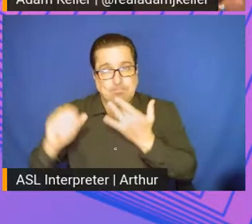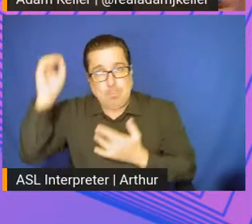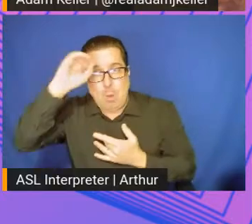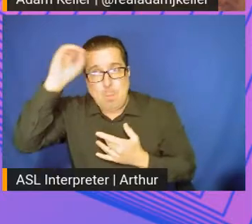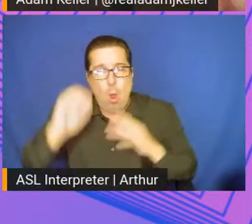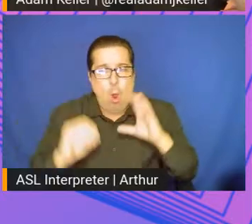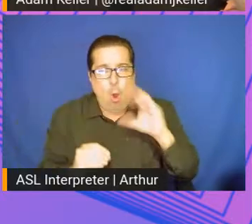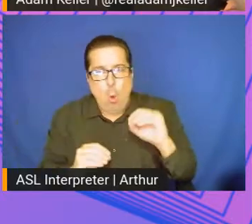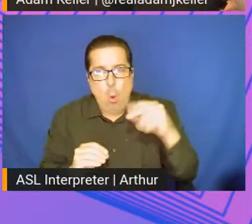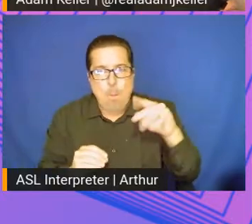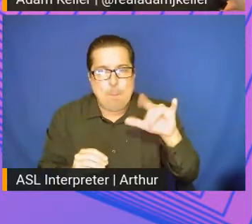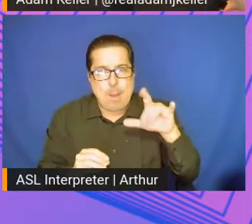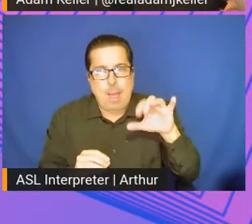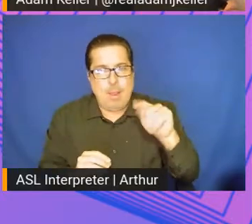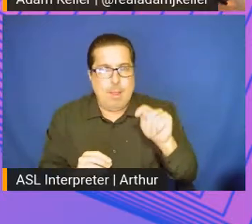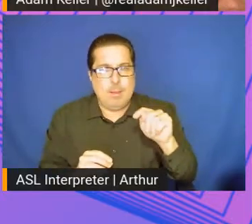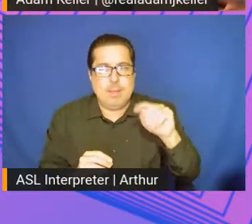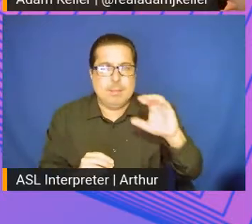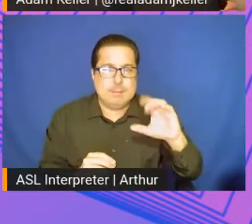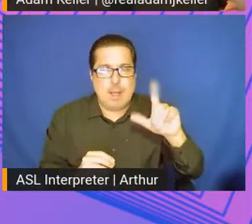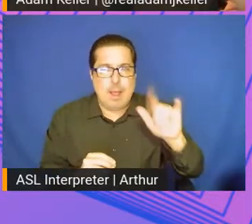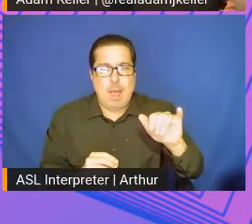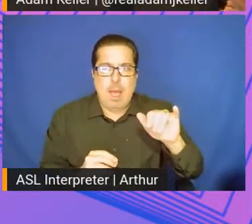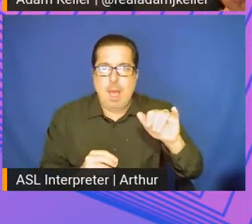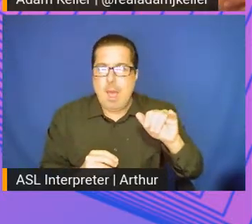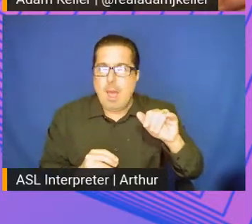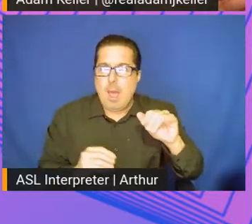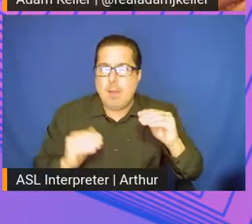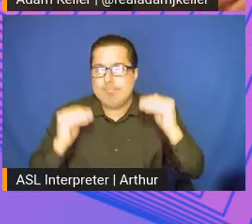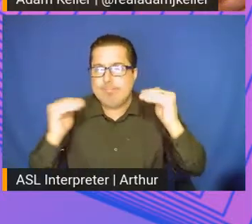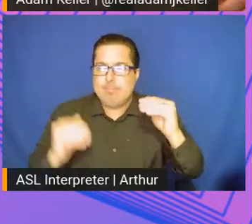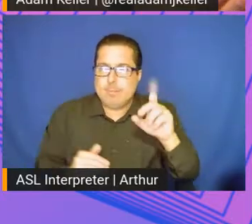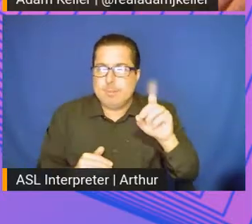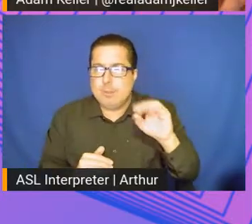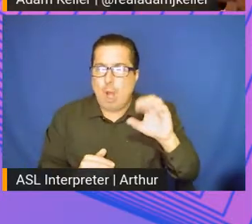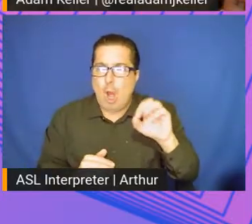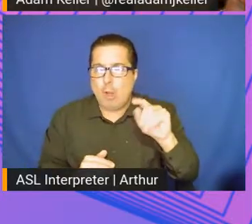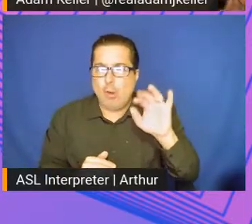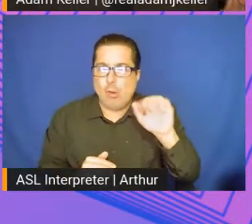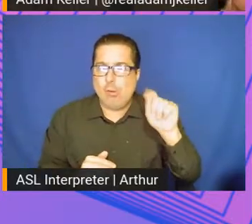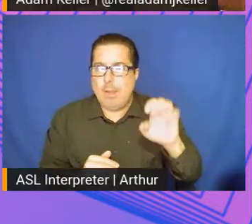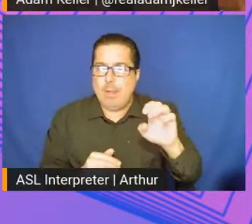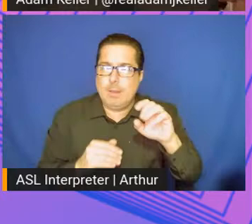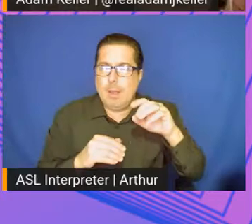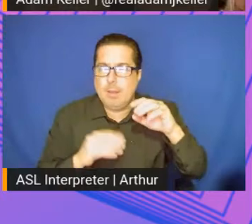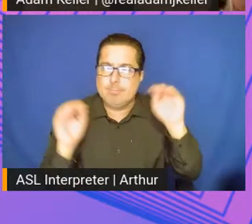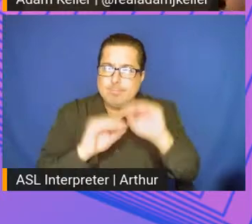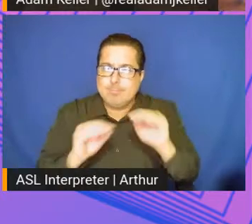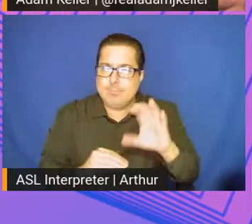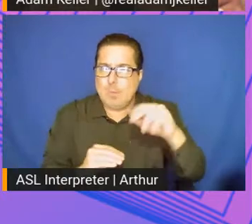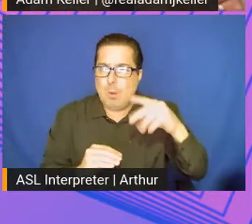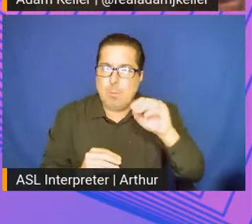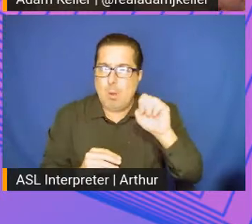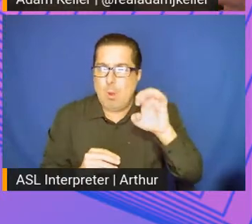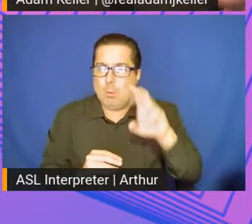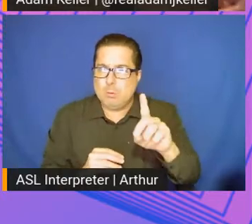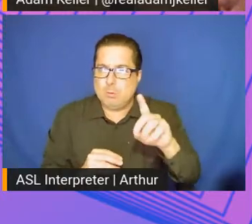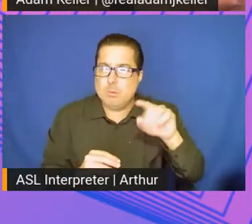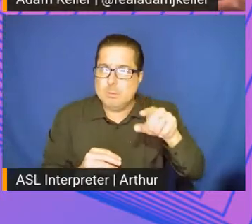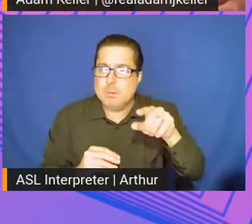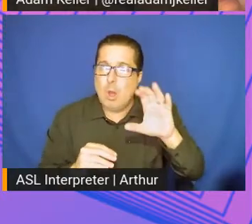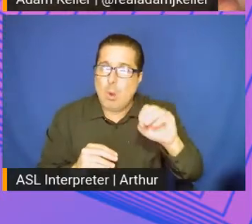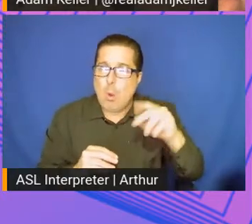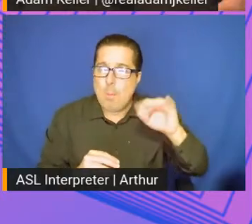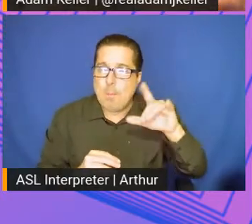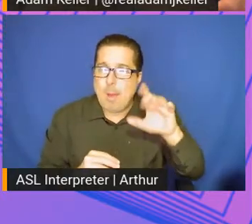CLI, Docker Compose, as well as the AWS Cloud Development Kit. Now, The Copilot CLI and Docker Compose